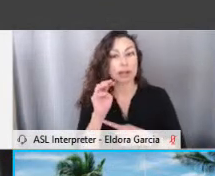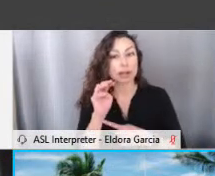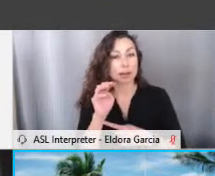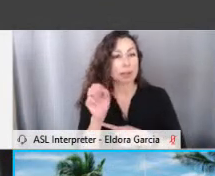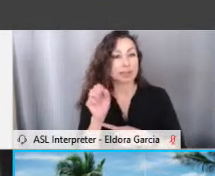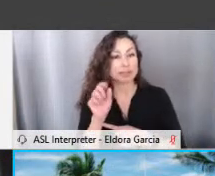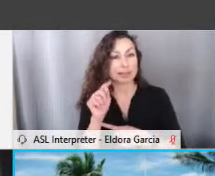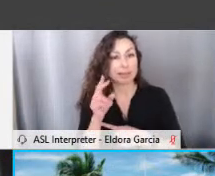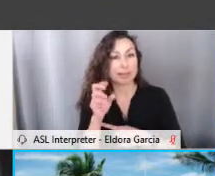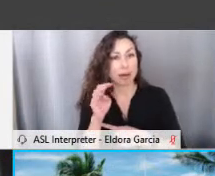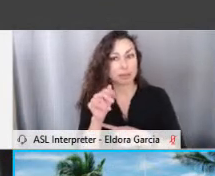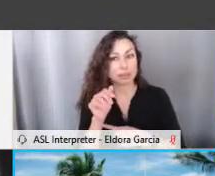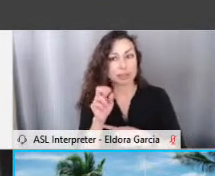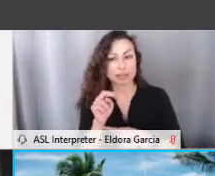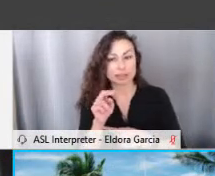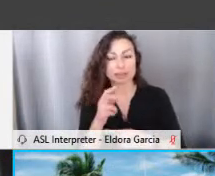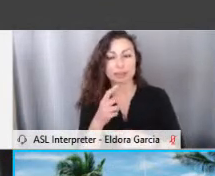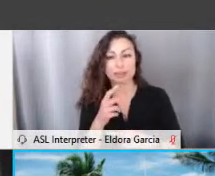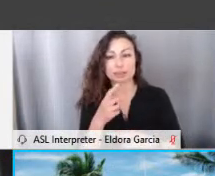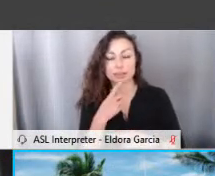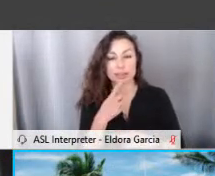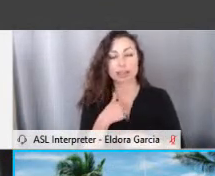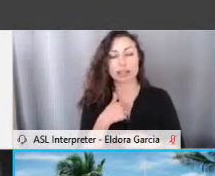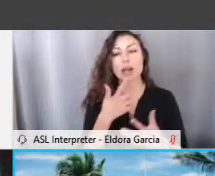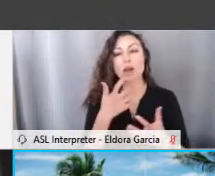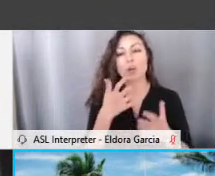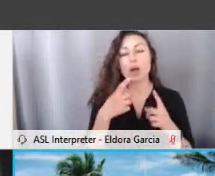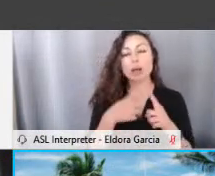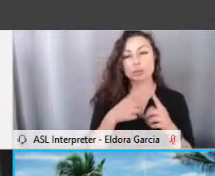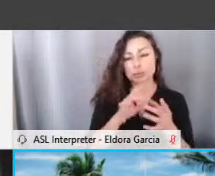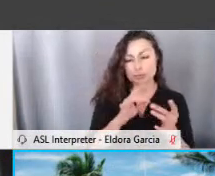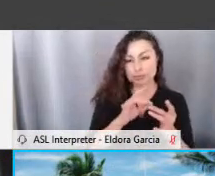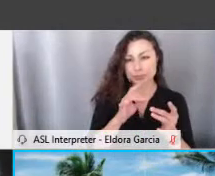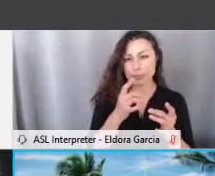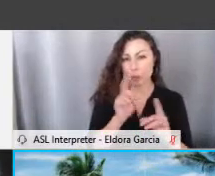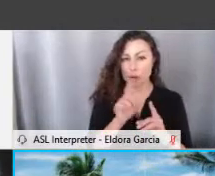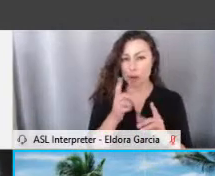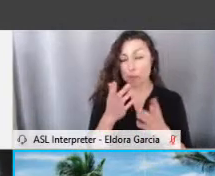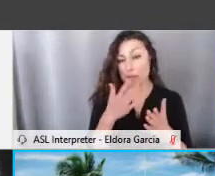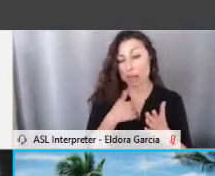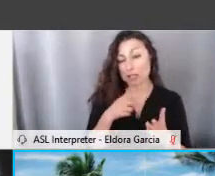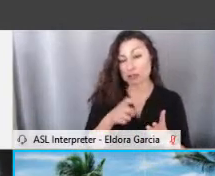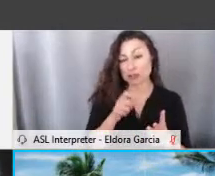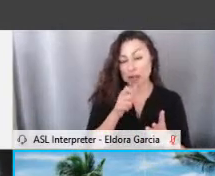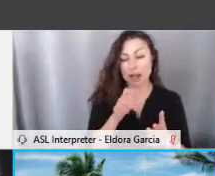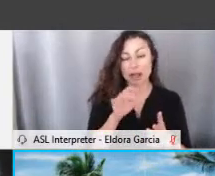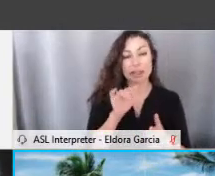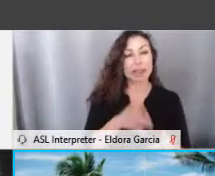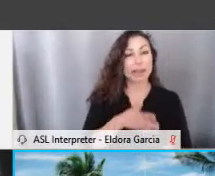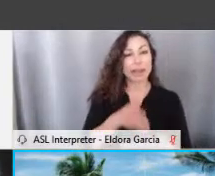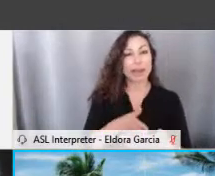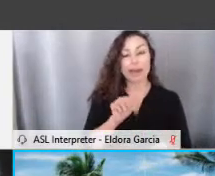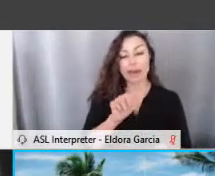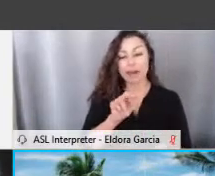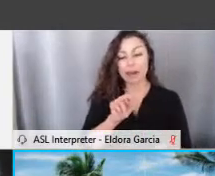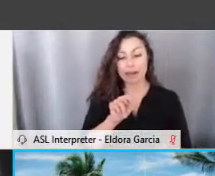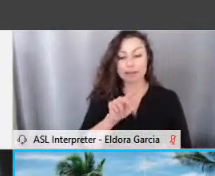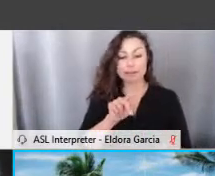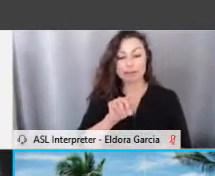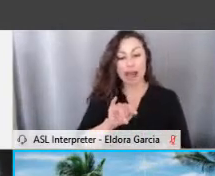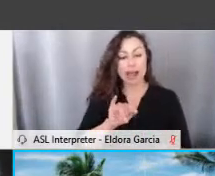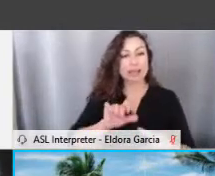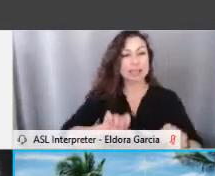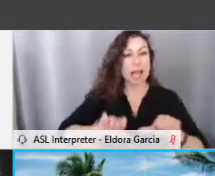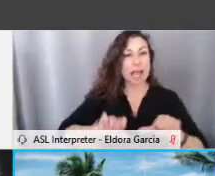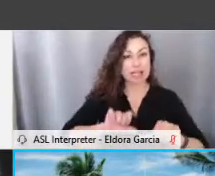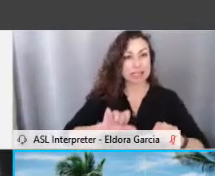shouldn't in terms of the anti-science swell that's going on out there. So I have a